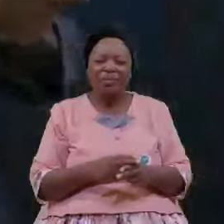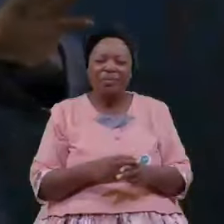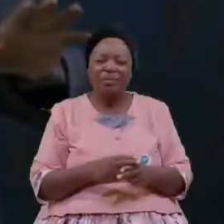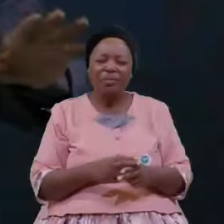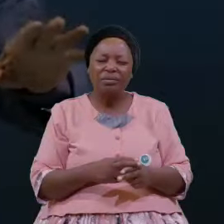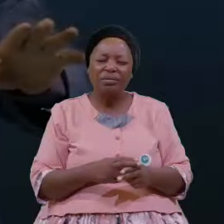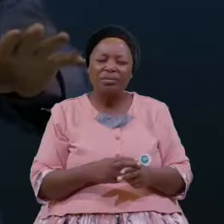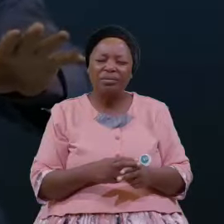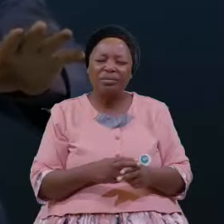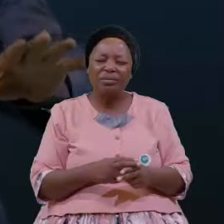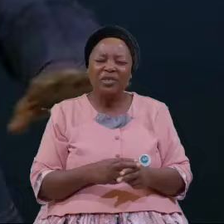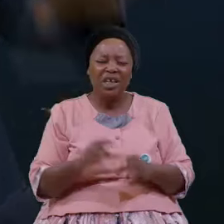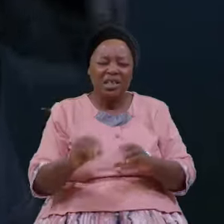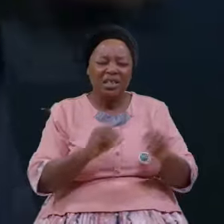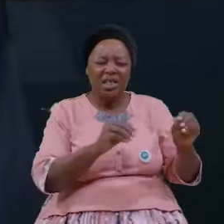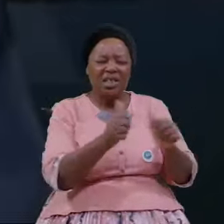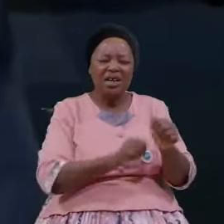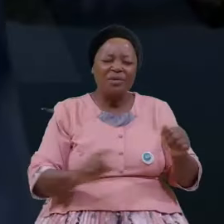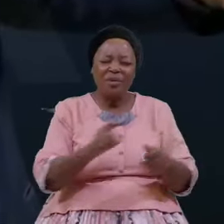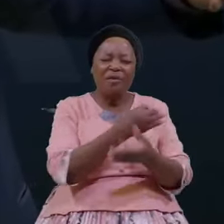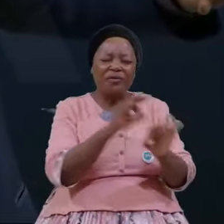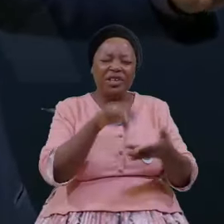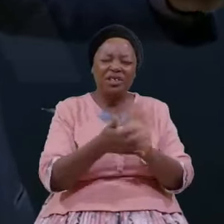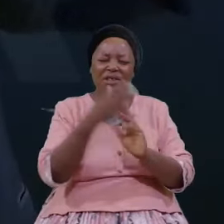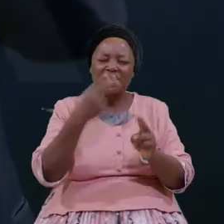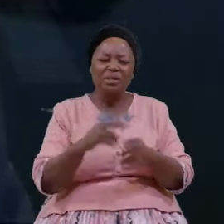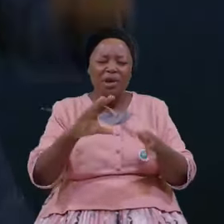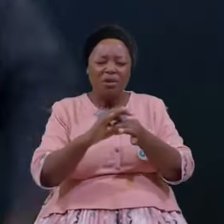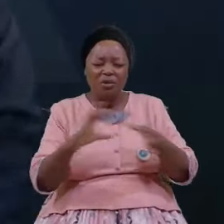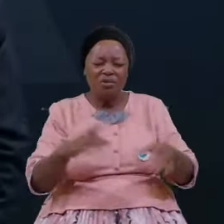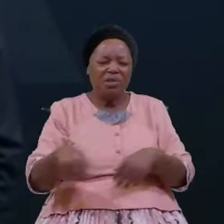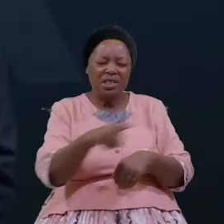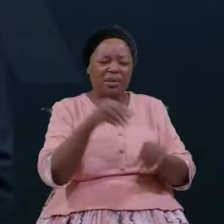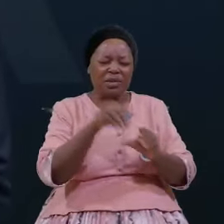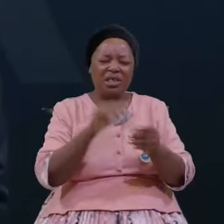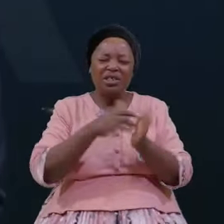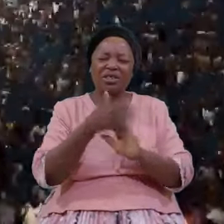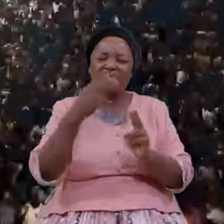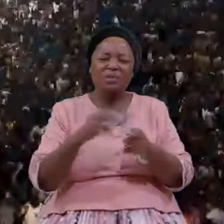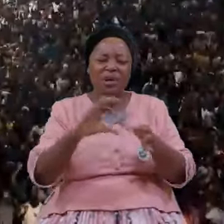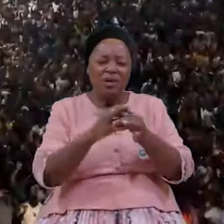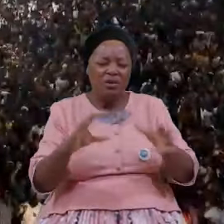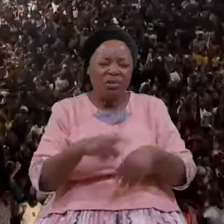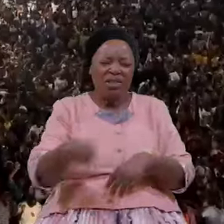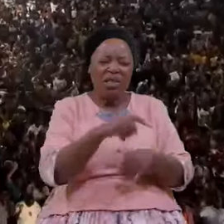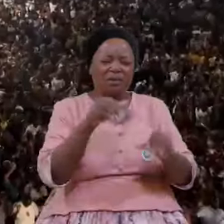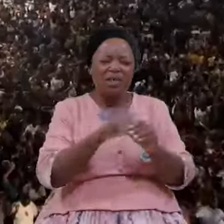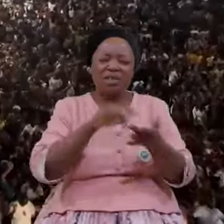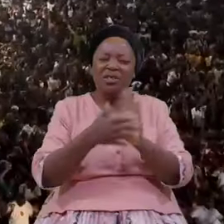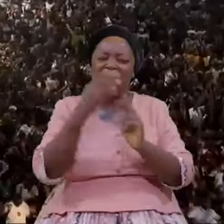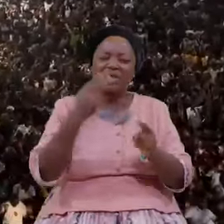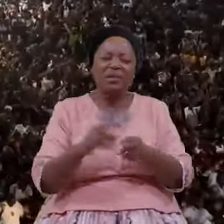Set everyone free. Loose them. Loose them.